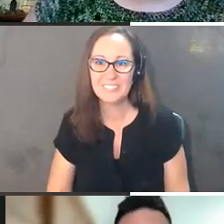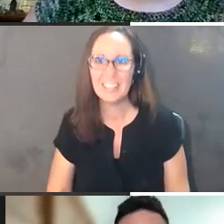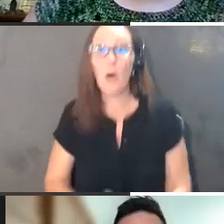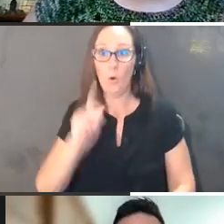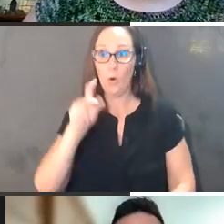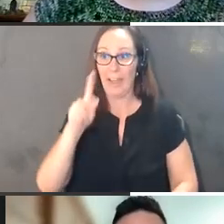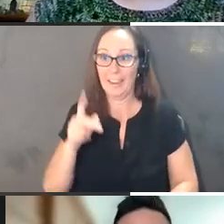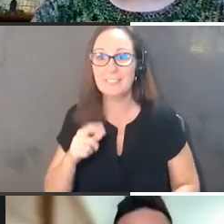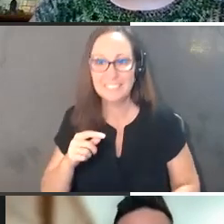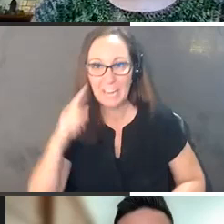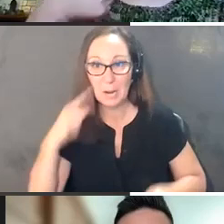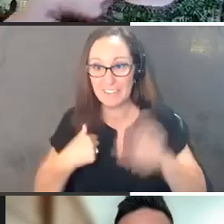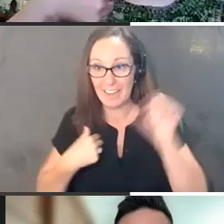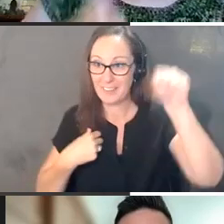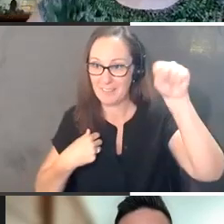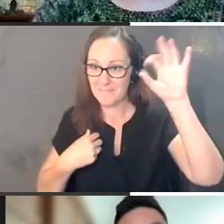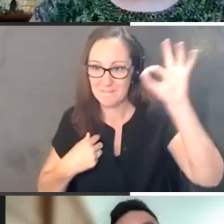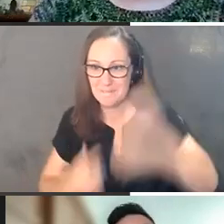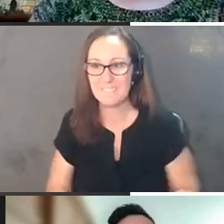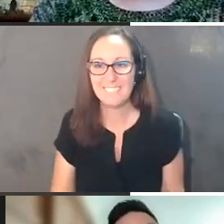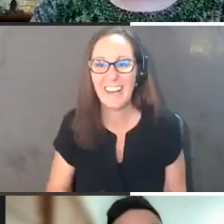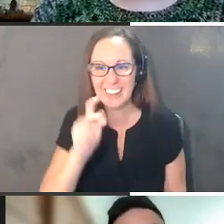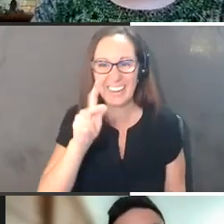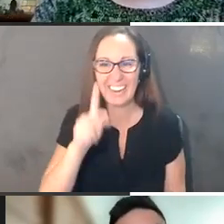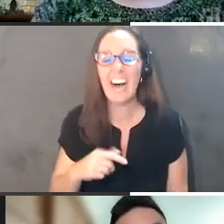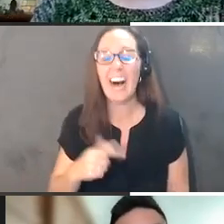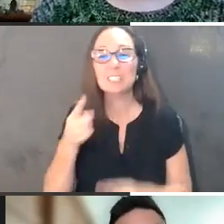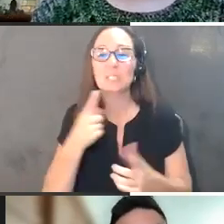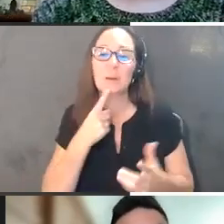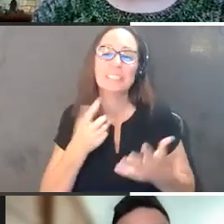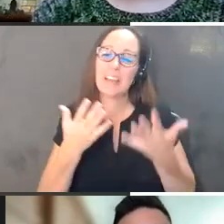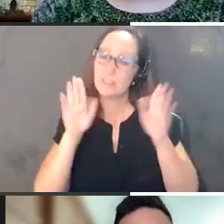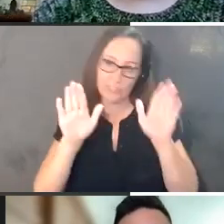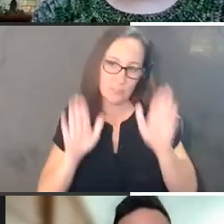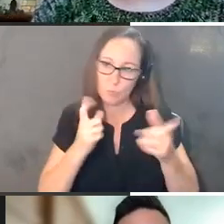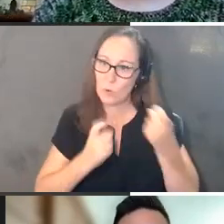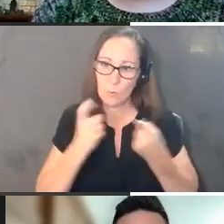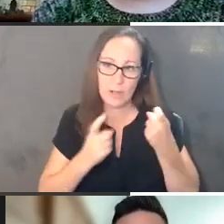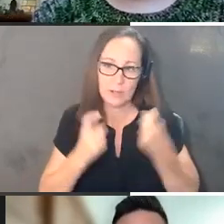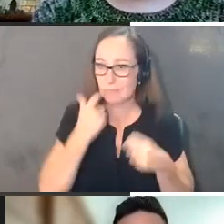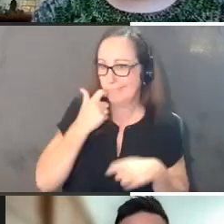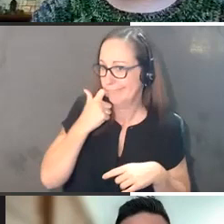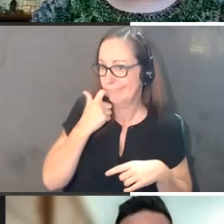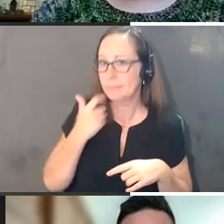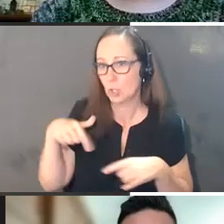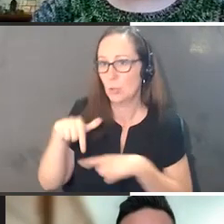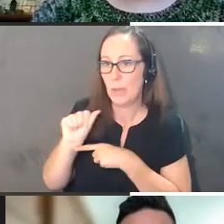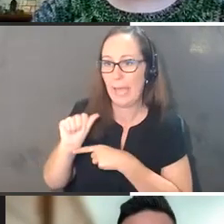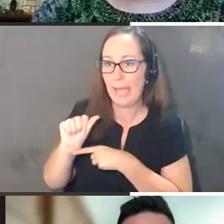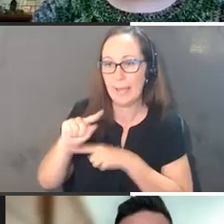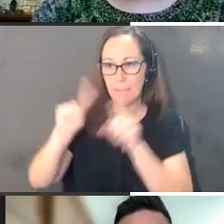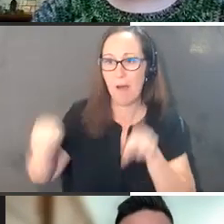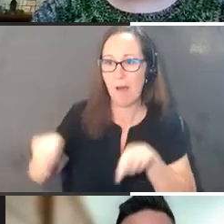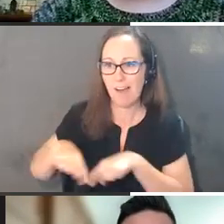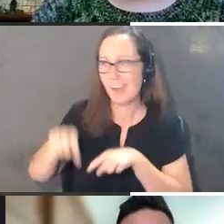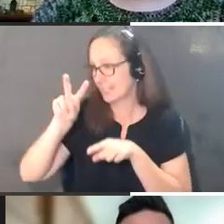Okay, there we go. Can you hear me now? Okay. I just want to say excellent questions in the Q&A, and we'll make sure to get to all of them because I think that's